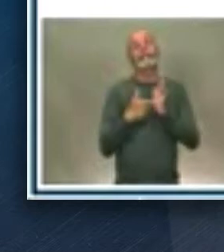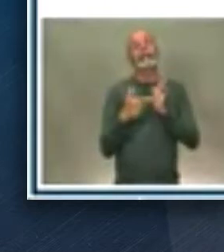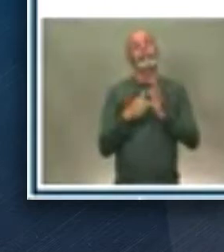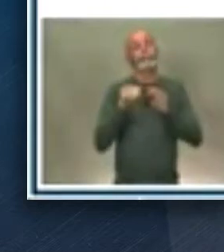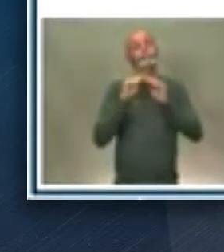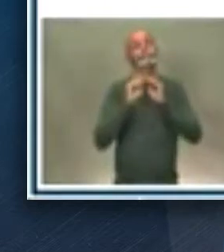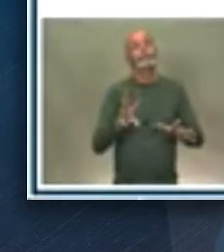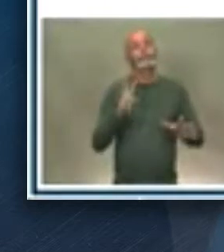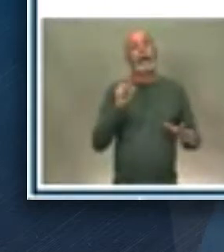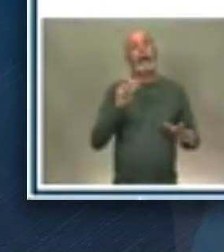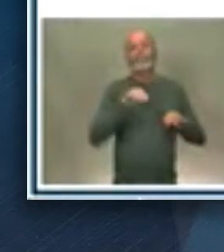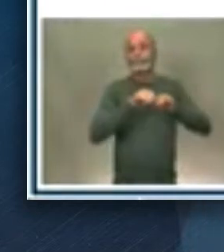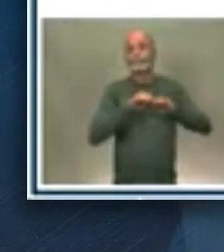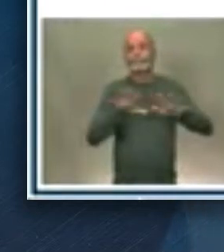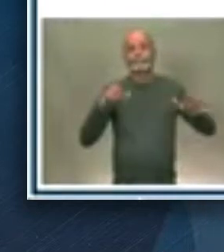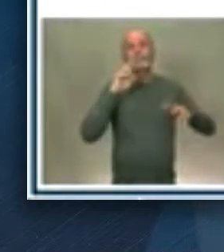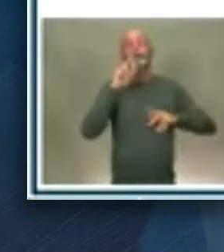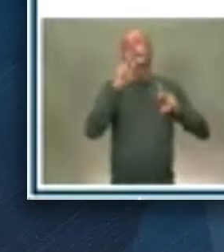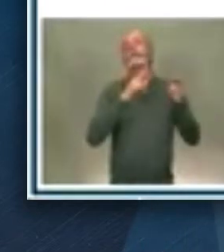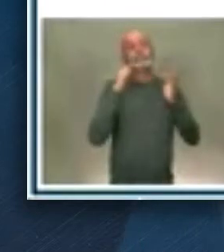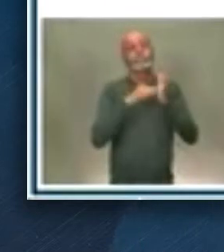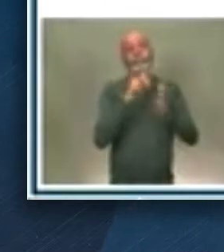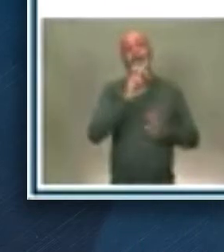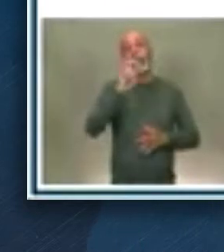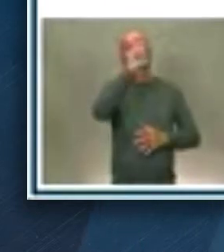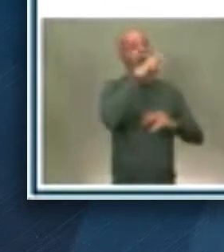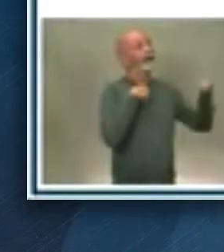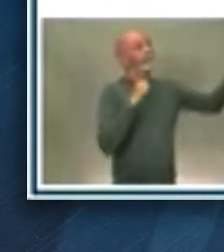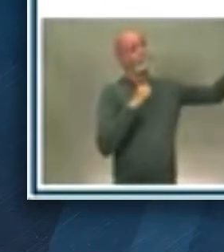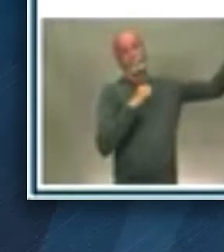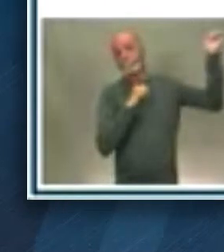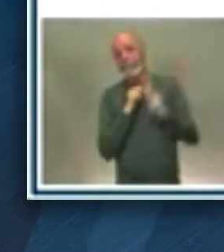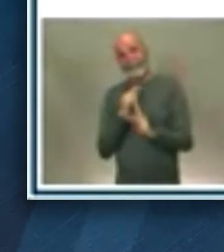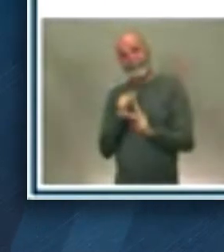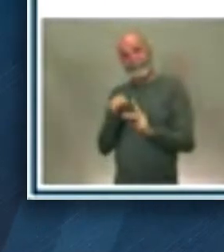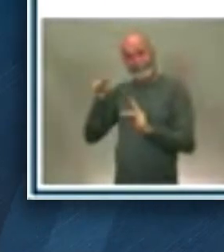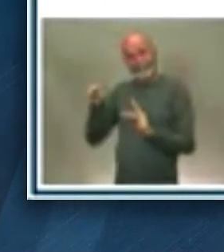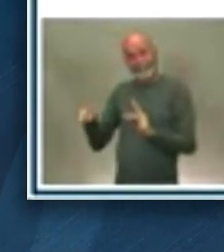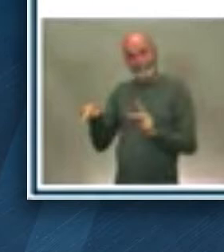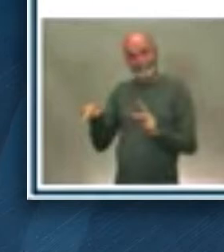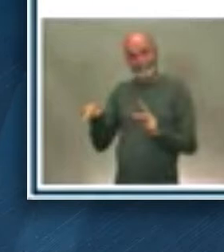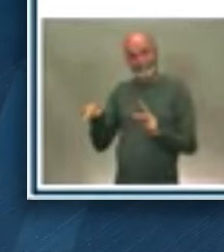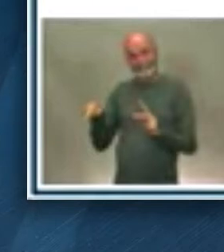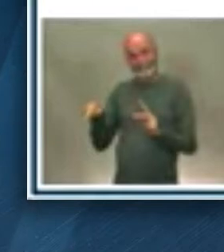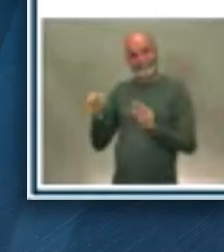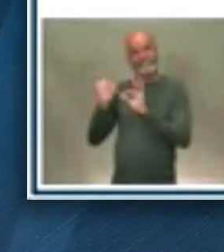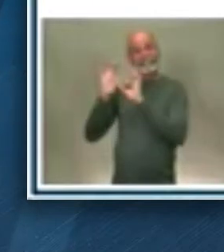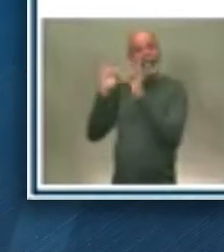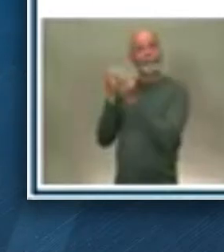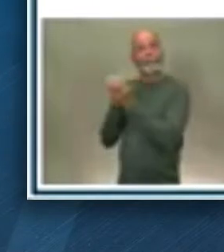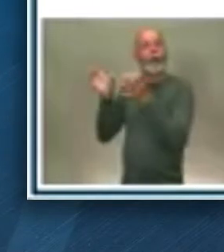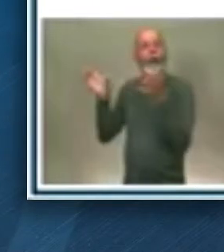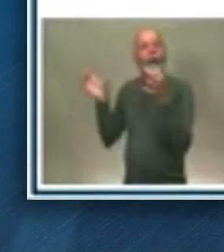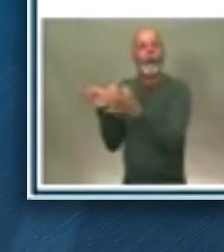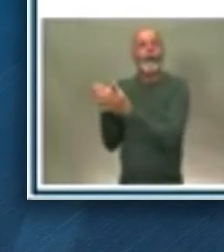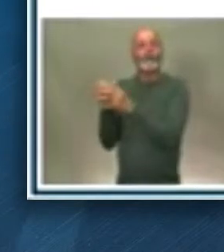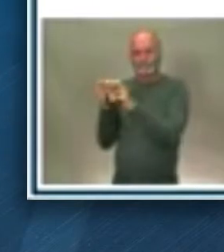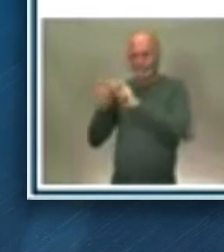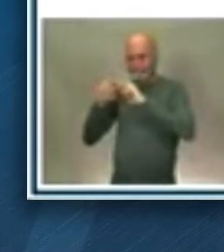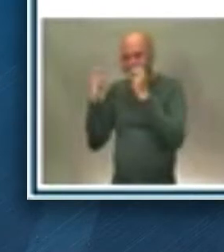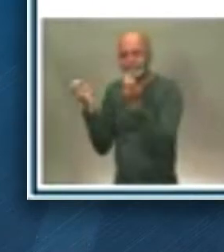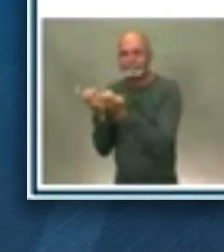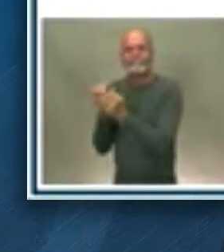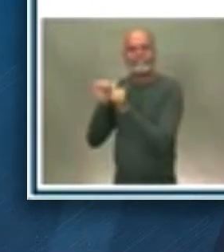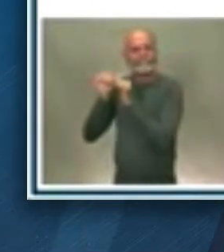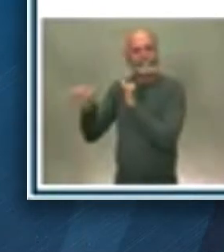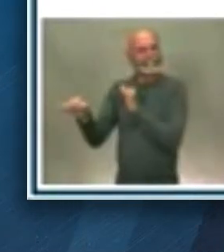had to self-isolate. I'm thinking specifically of young school children of unvaccinated travelers who might be a